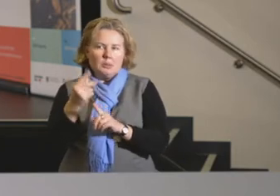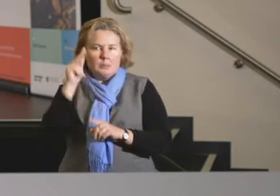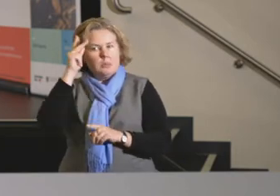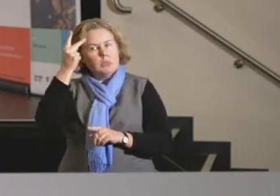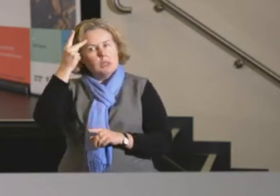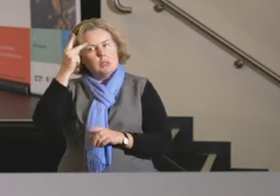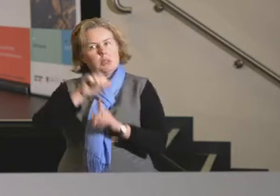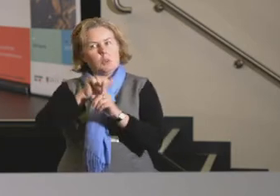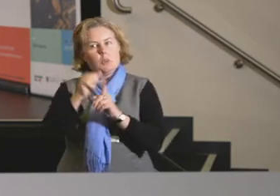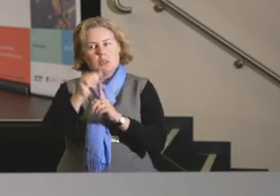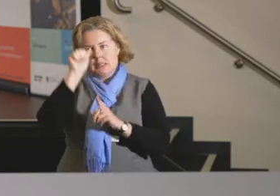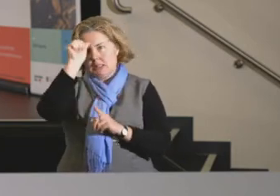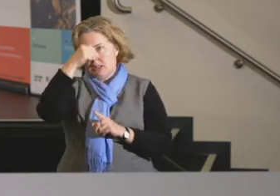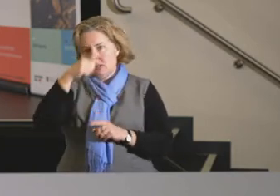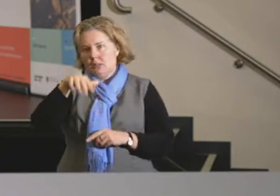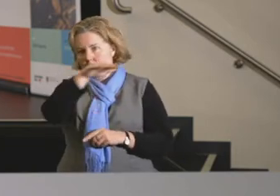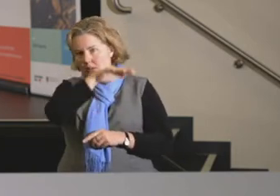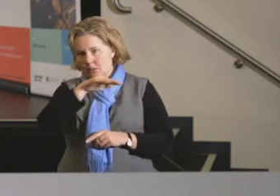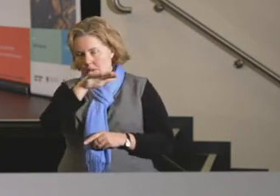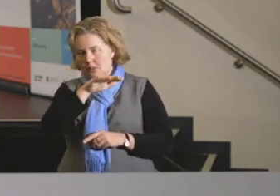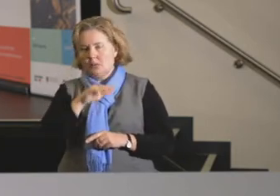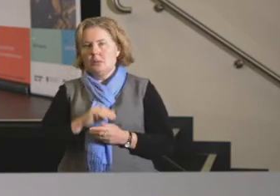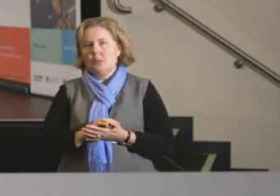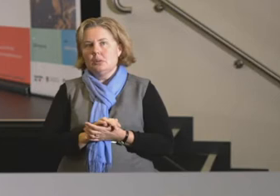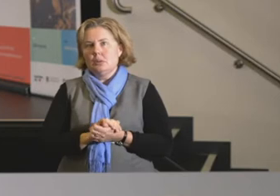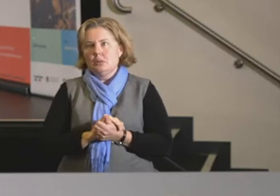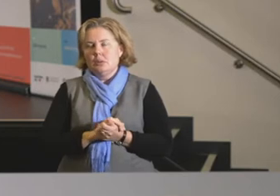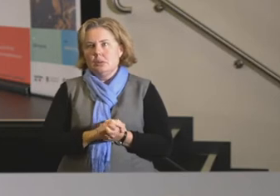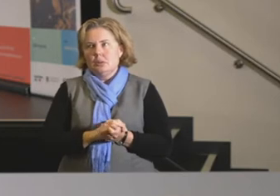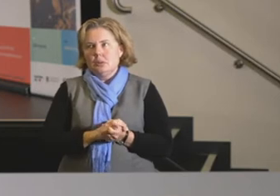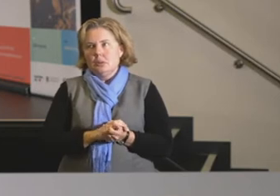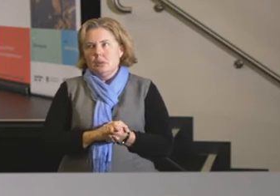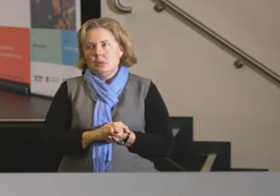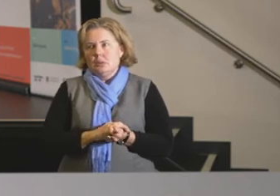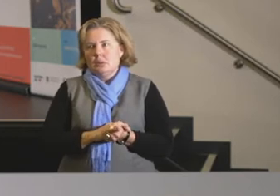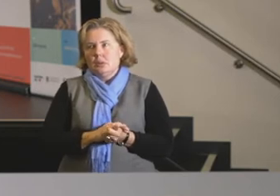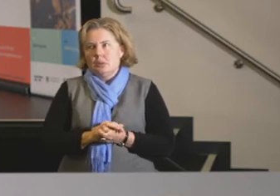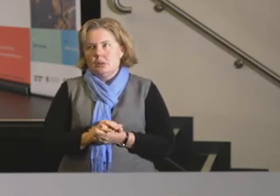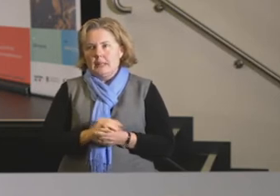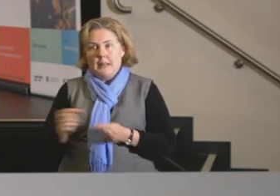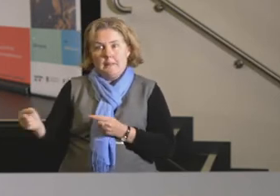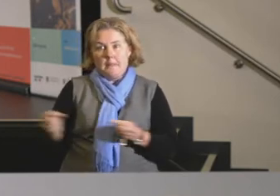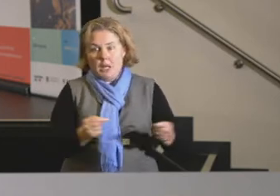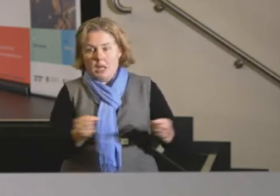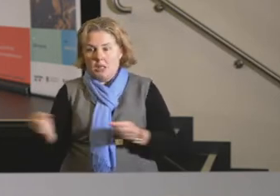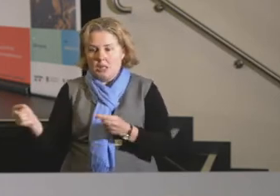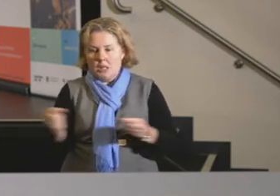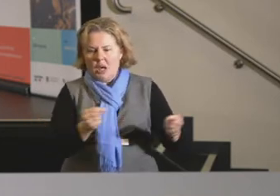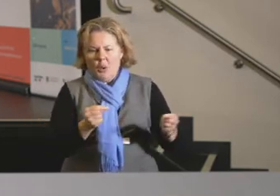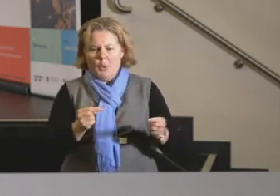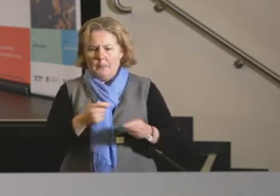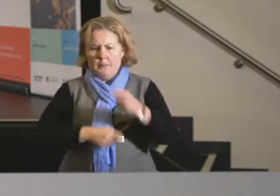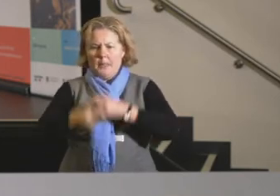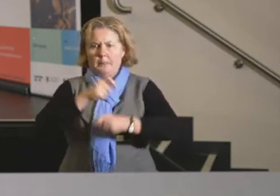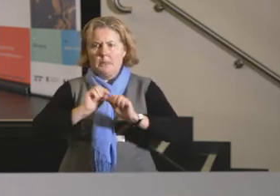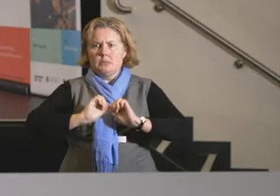least, where the debate has really, I think, crystallized in a useful